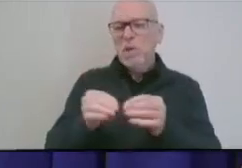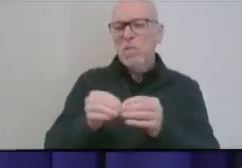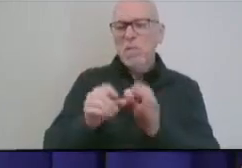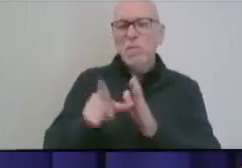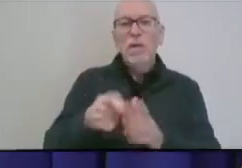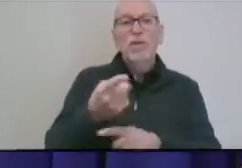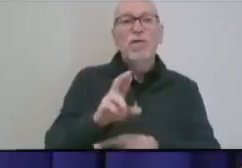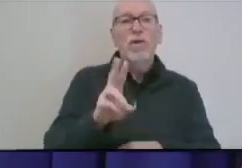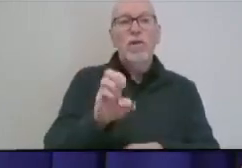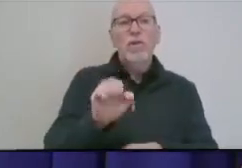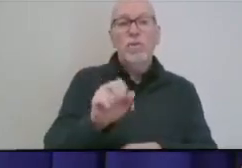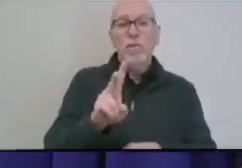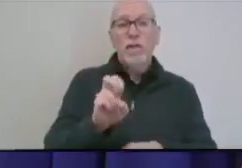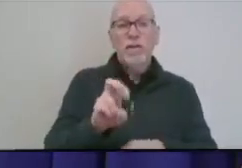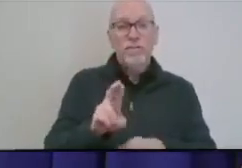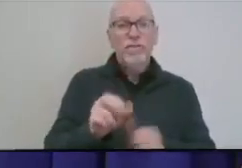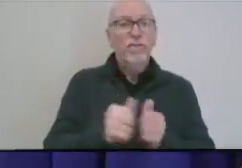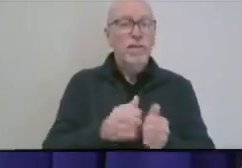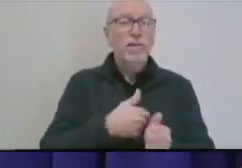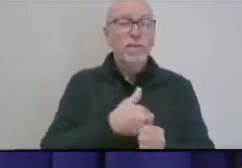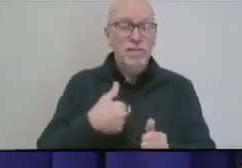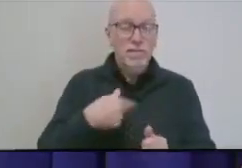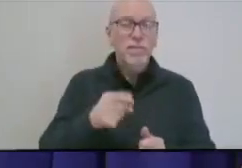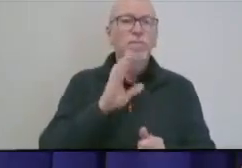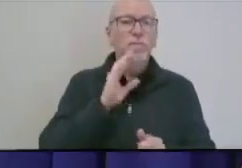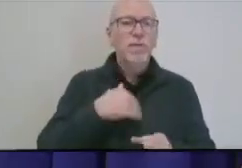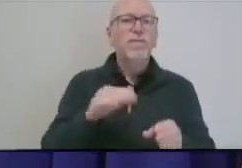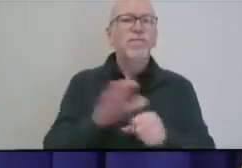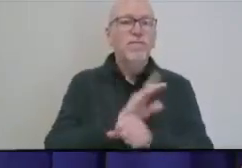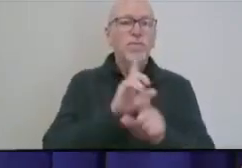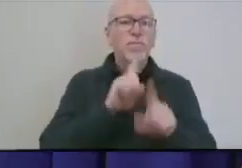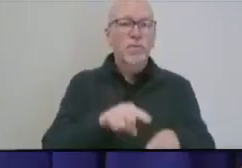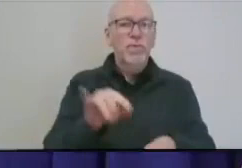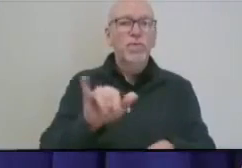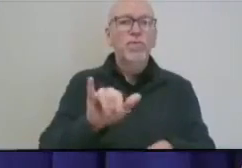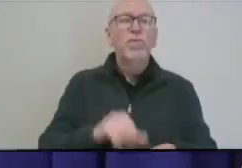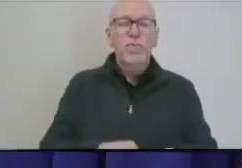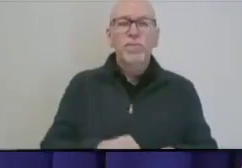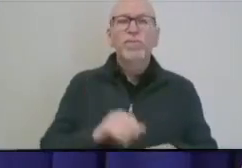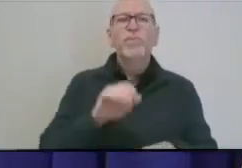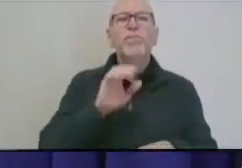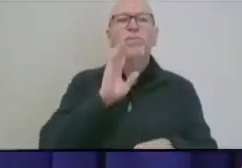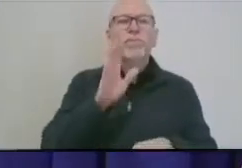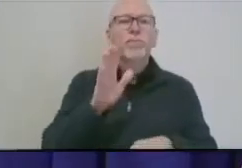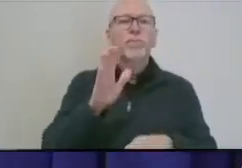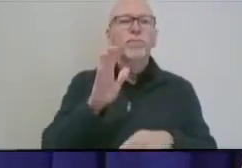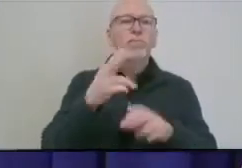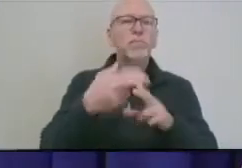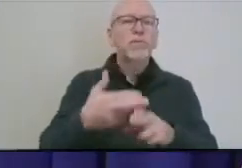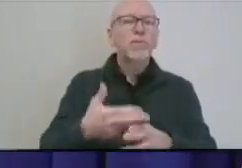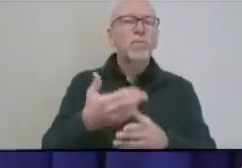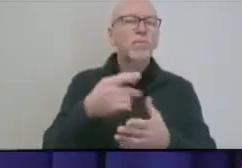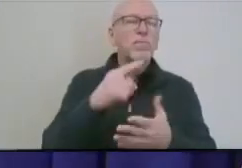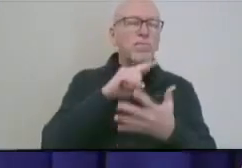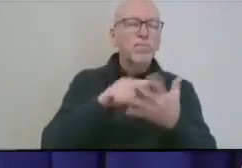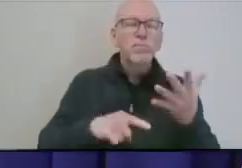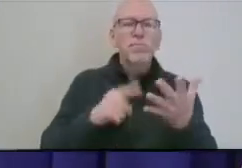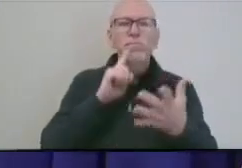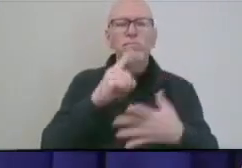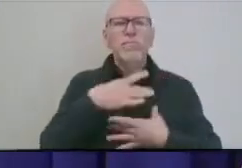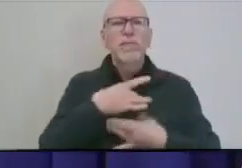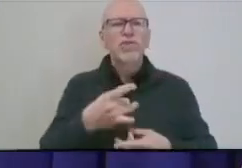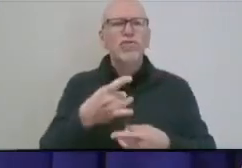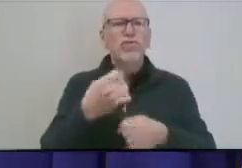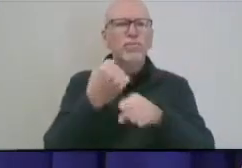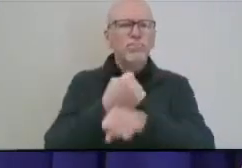also with us, and she's going to have a full report as well, but also touch on some very interesting data points,